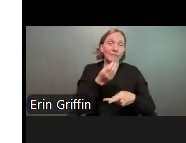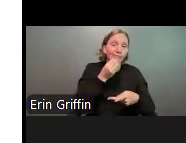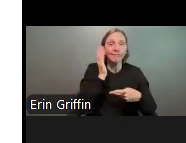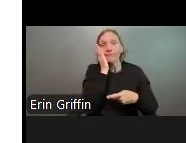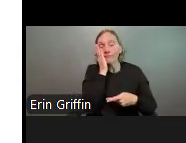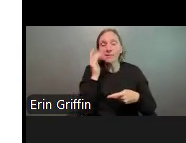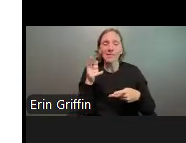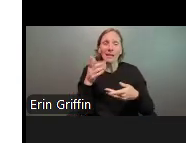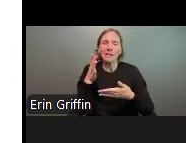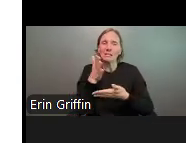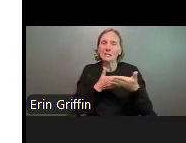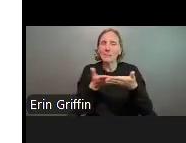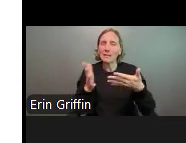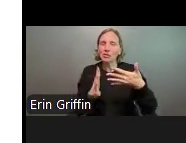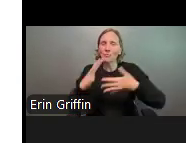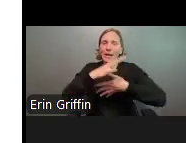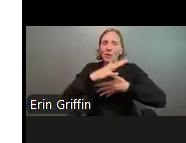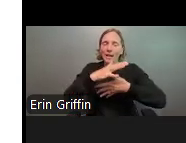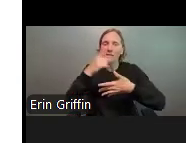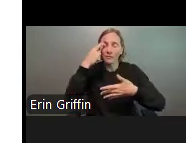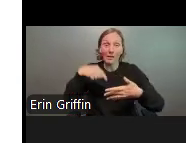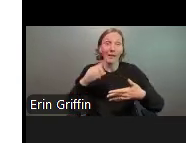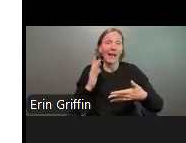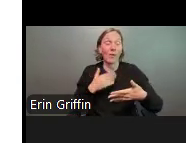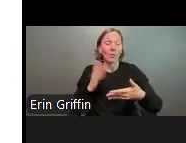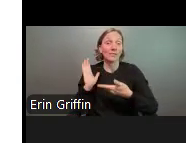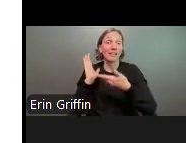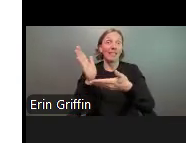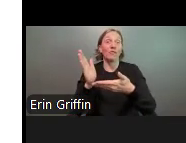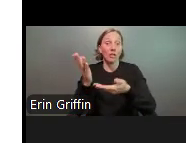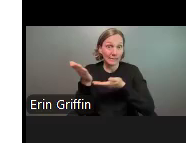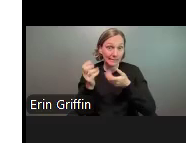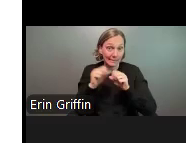that are prioritized in our delivery system. Next slide.